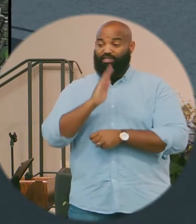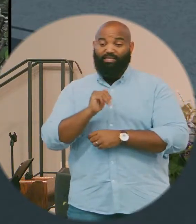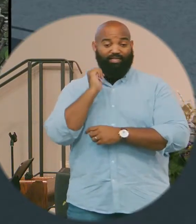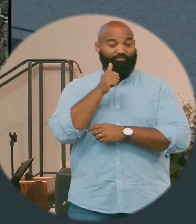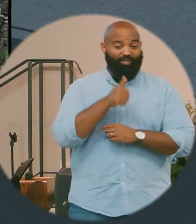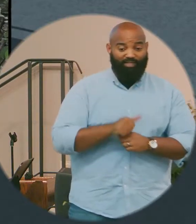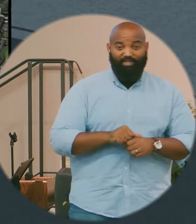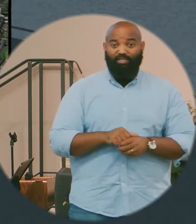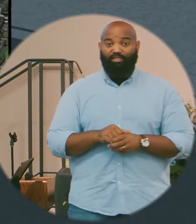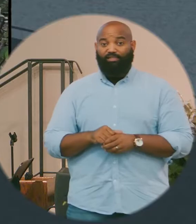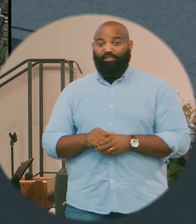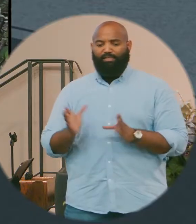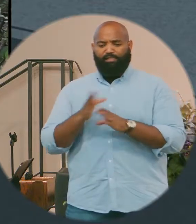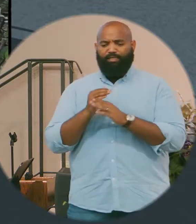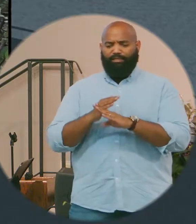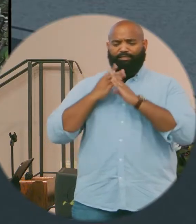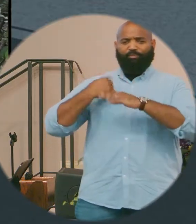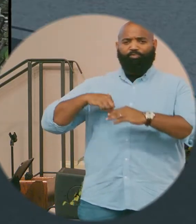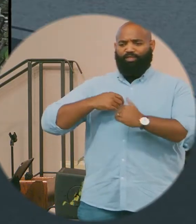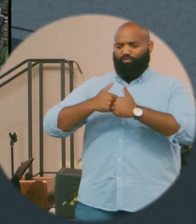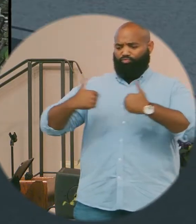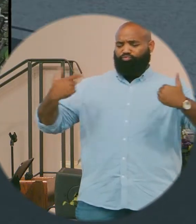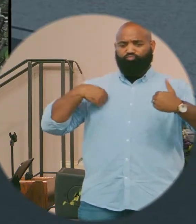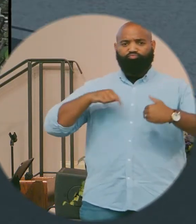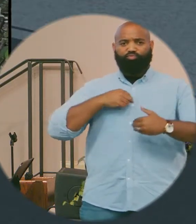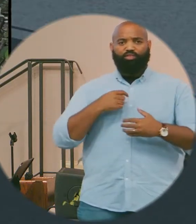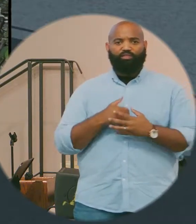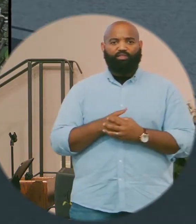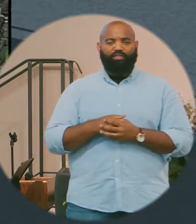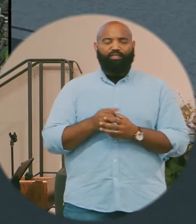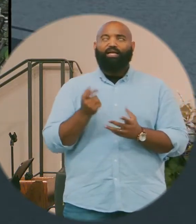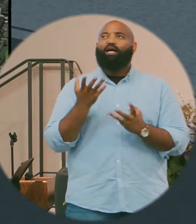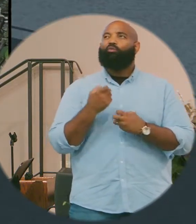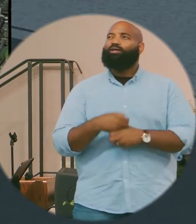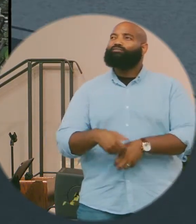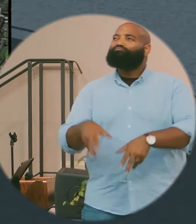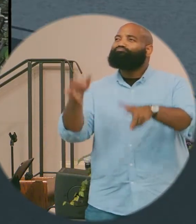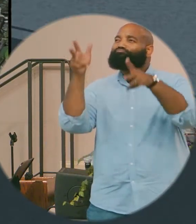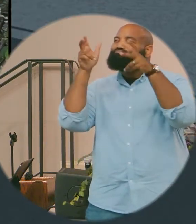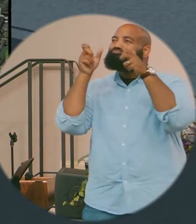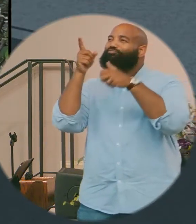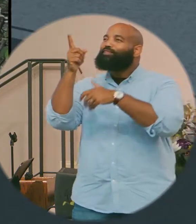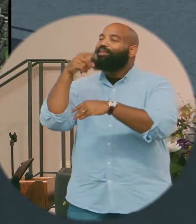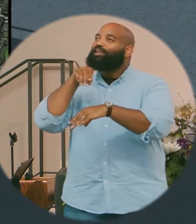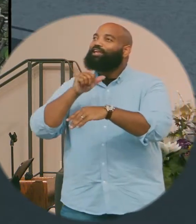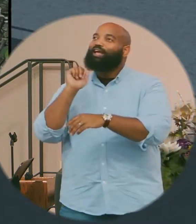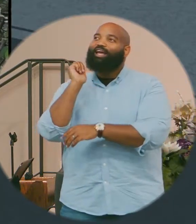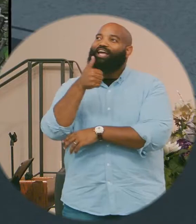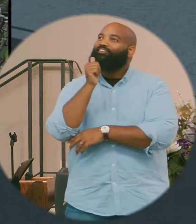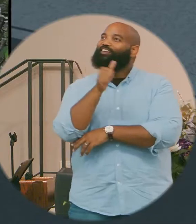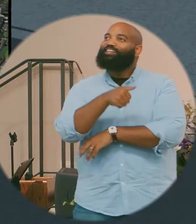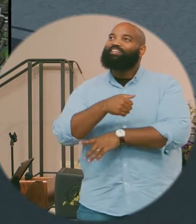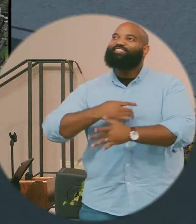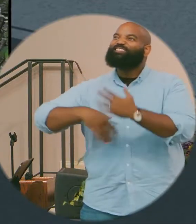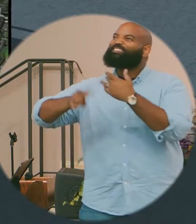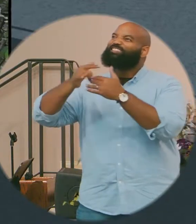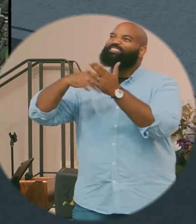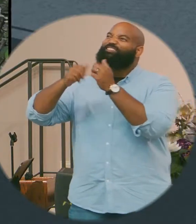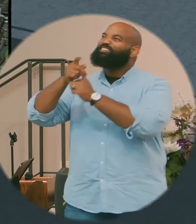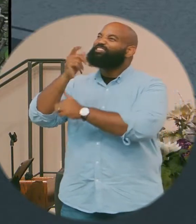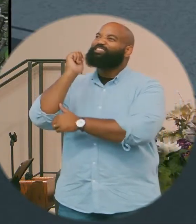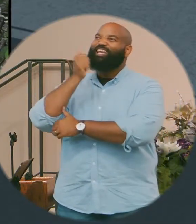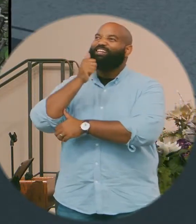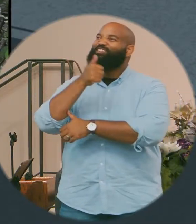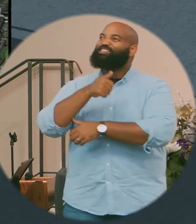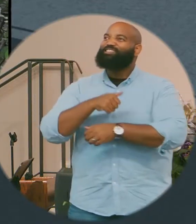his voice in the morning and you want to feel his breath when you go to sleep at night. You want to be with God. But a lot of us walking around because we